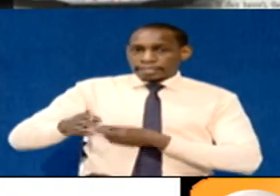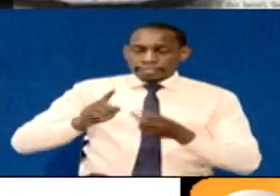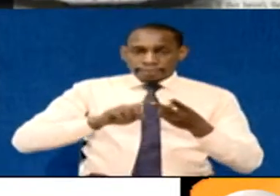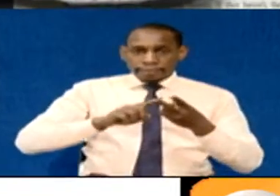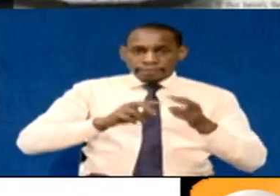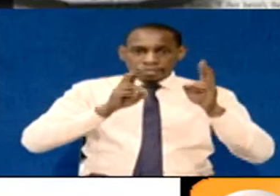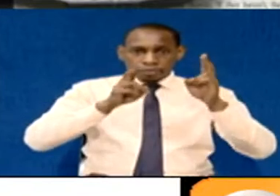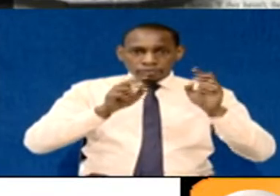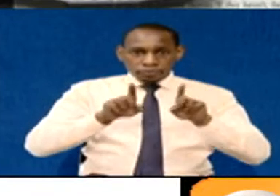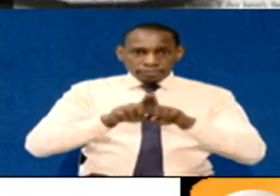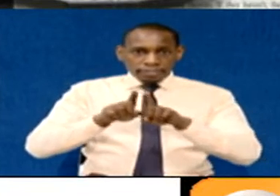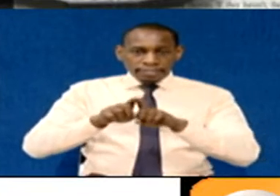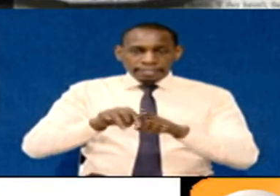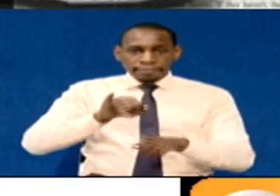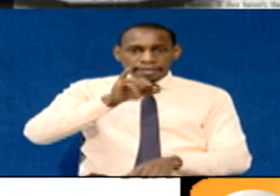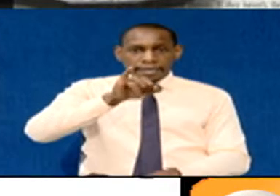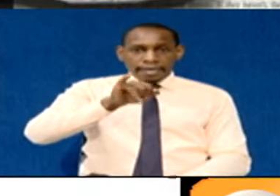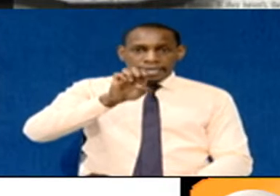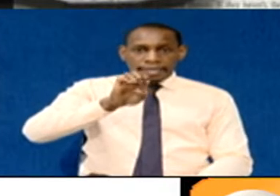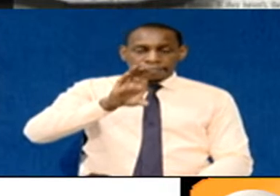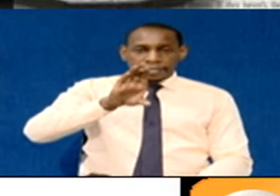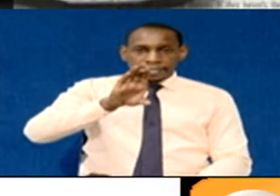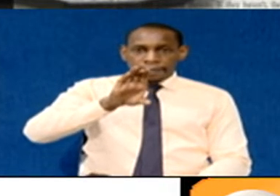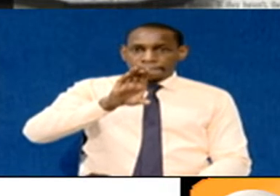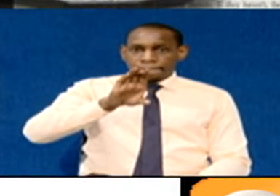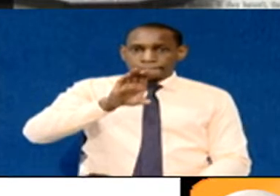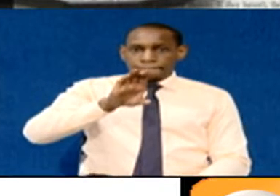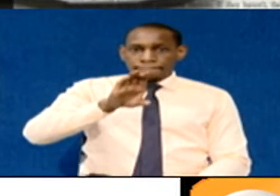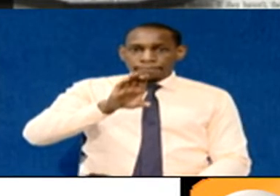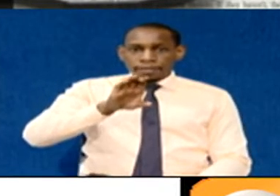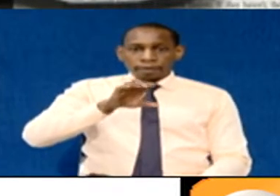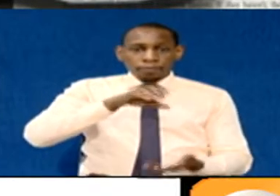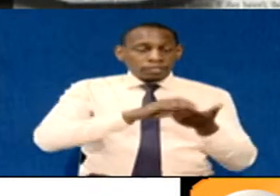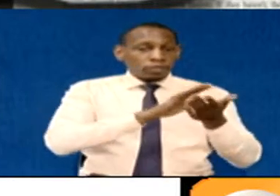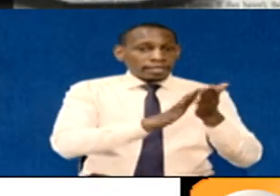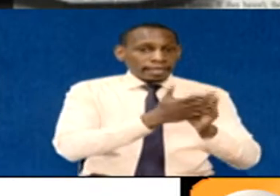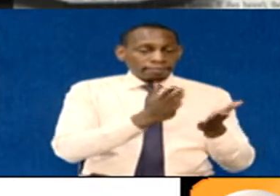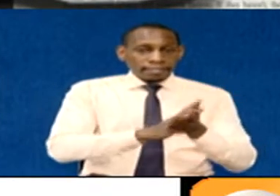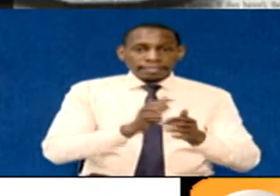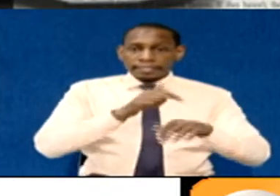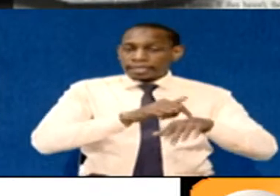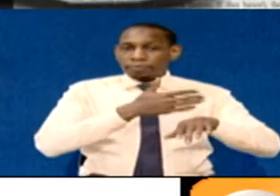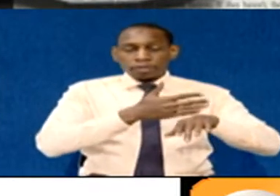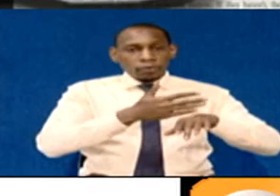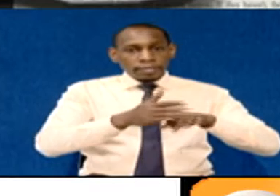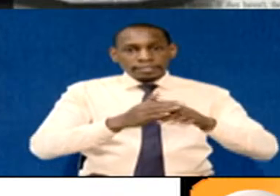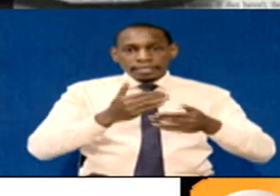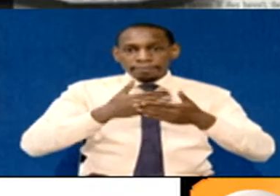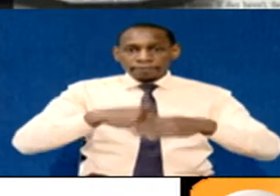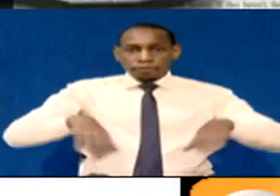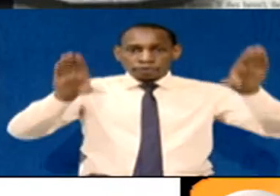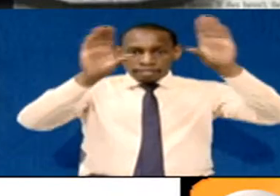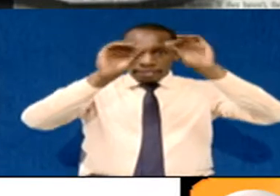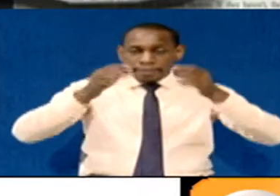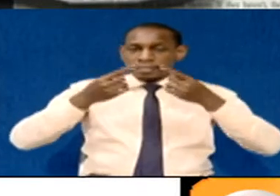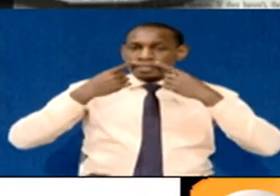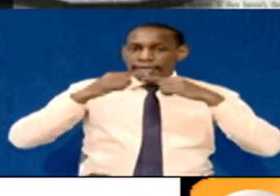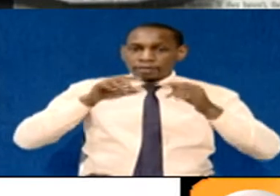issue of even IEBC vacancies. How long did it take for the president to declare them?